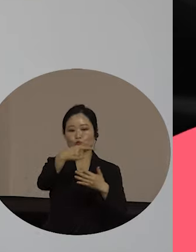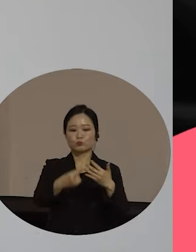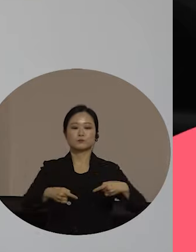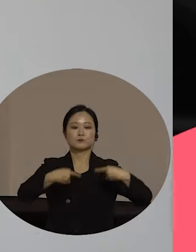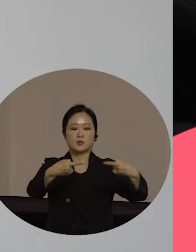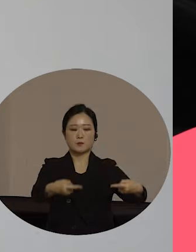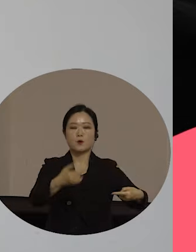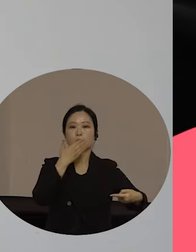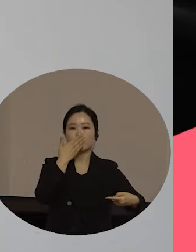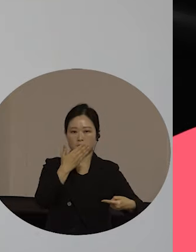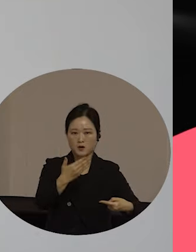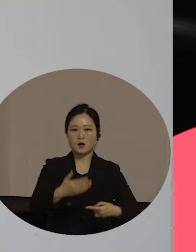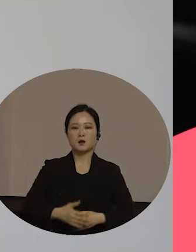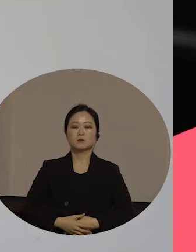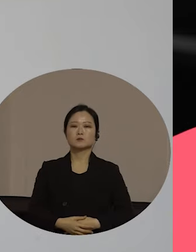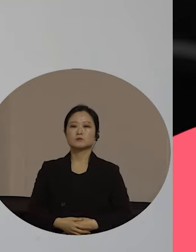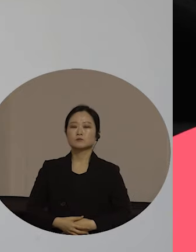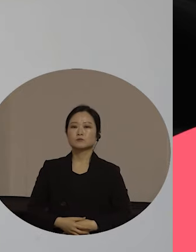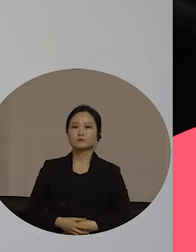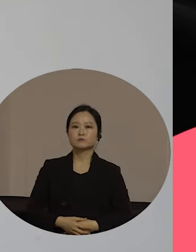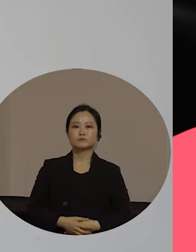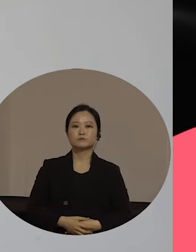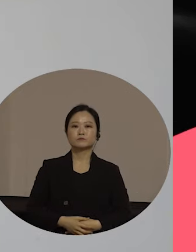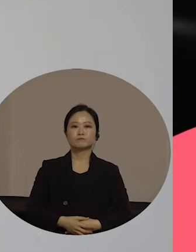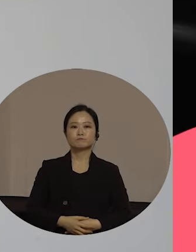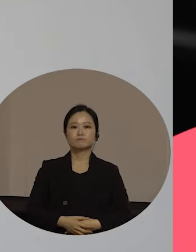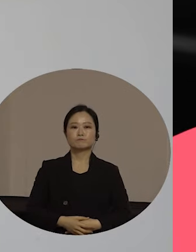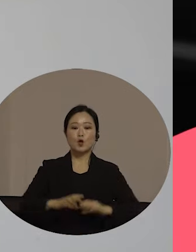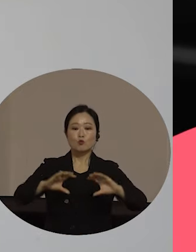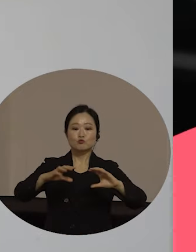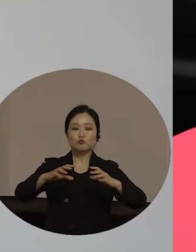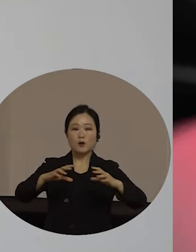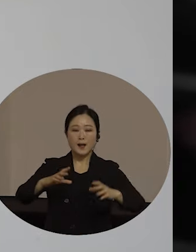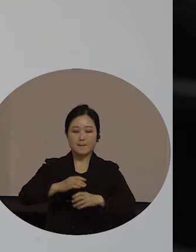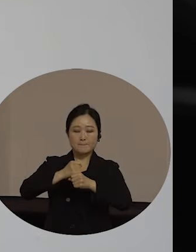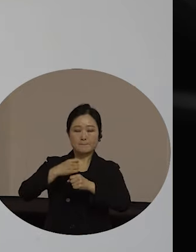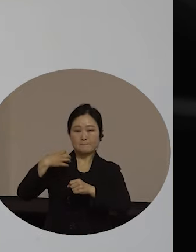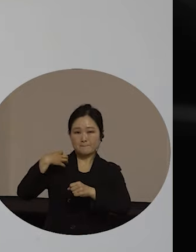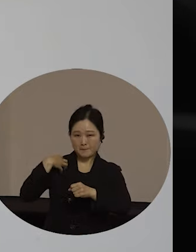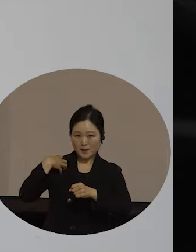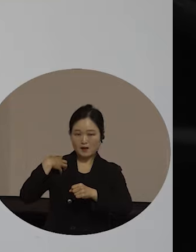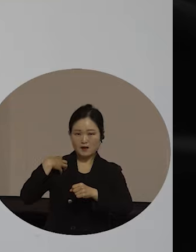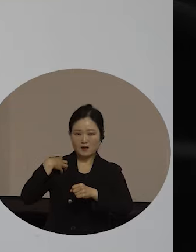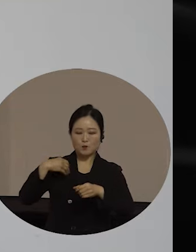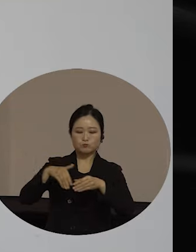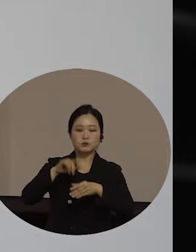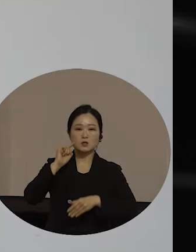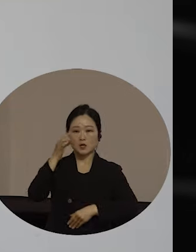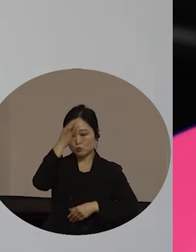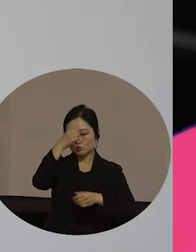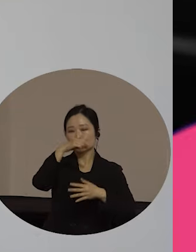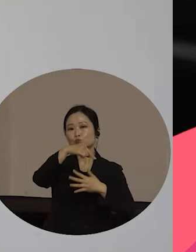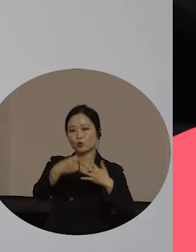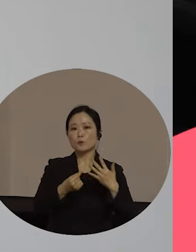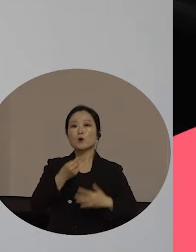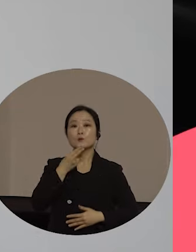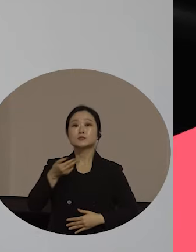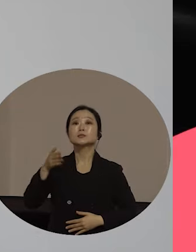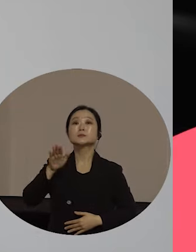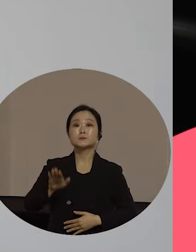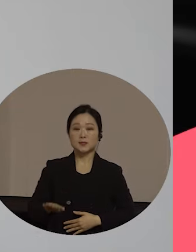the U.S., I would like to draw your attention to President Joe Biden's executive order on promoting the arts, the